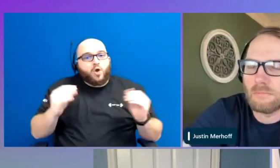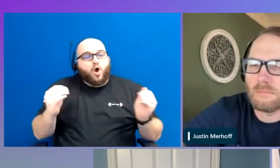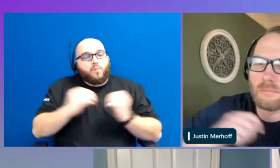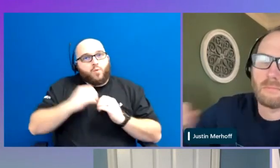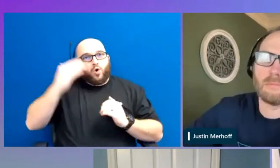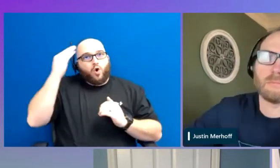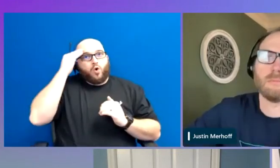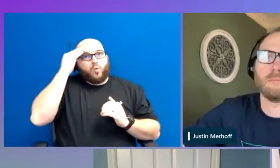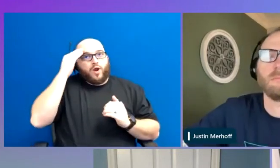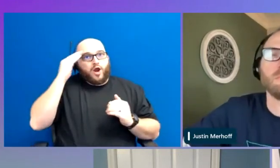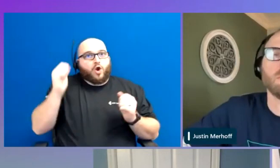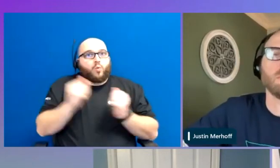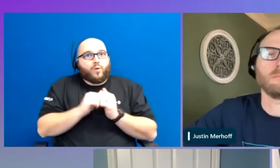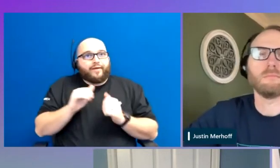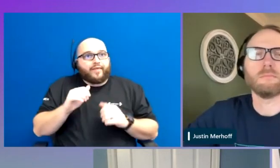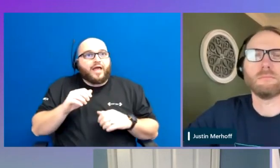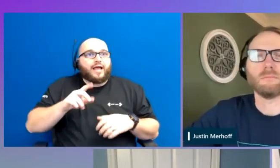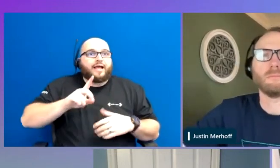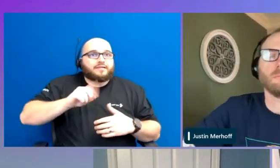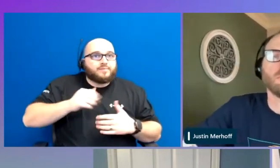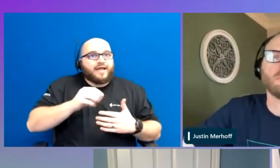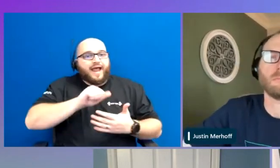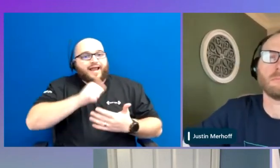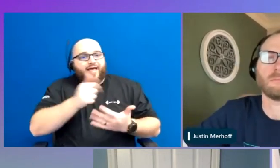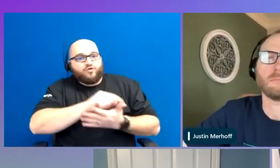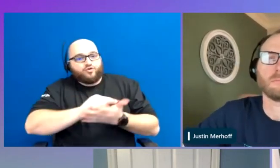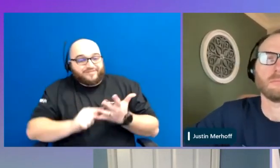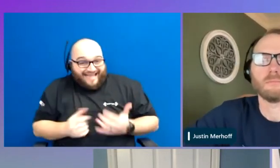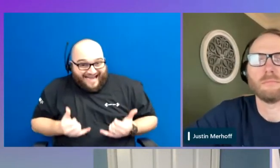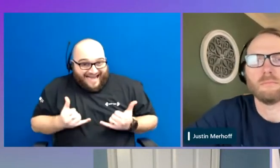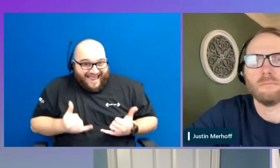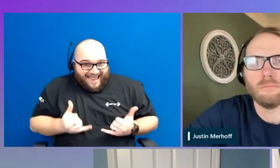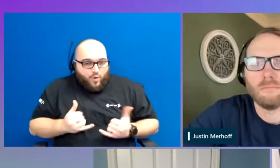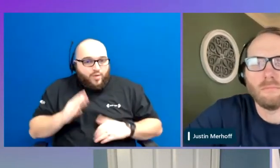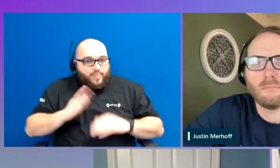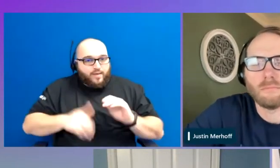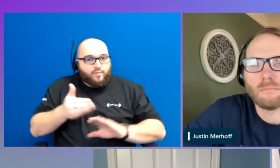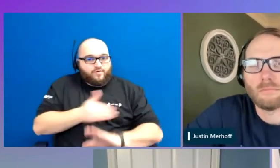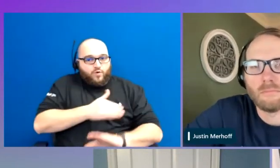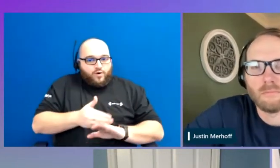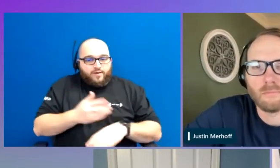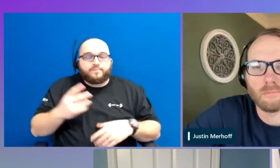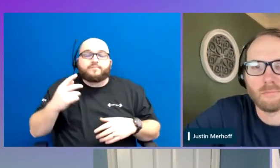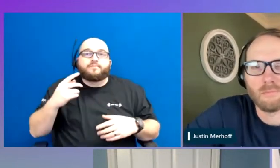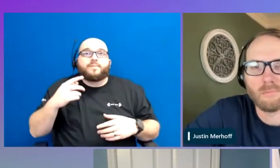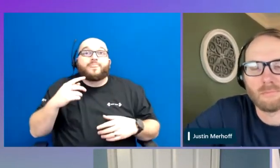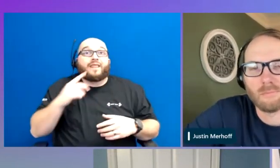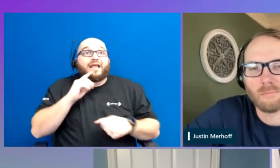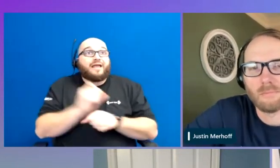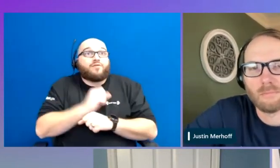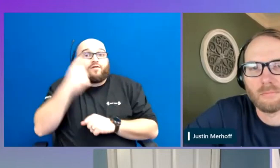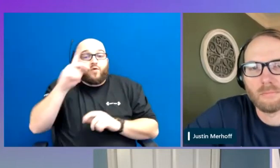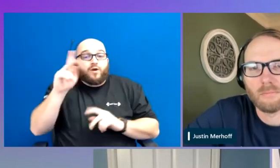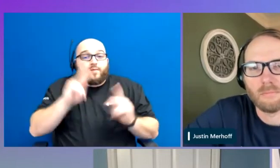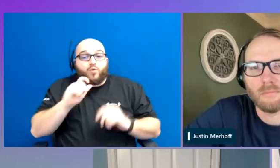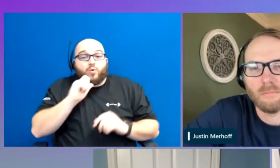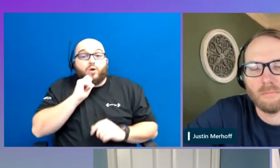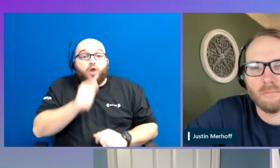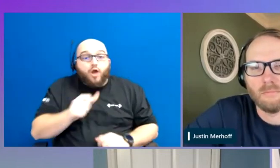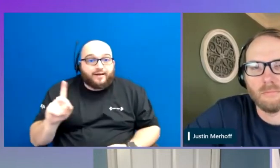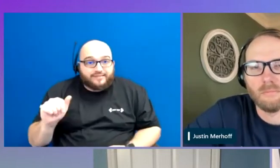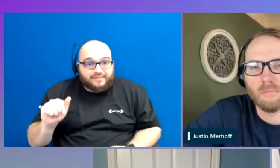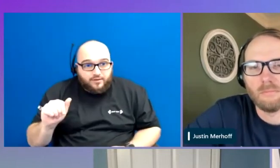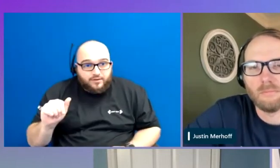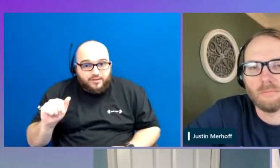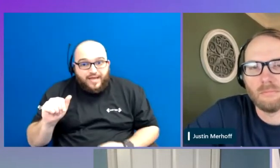issues nowadays, and like people, even for people who are not disabled, a lot of people prefer